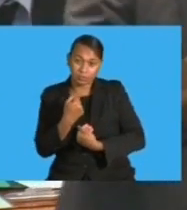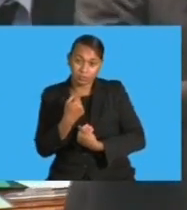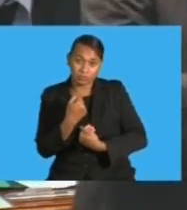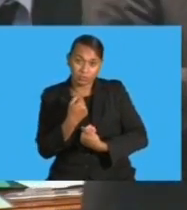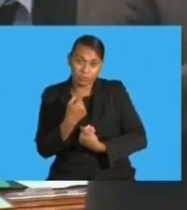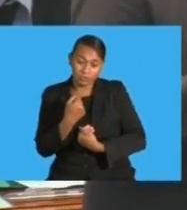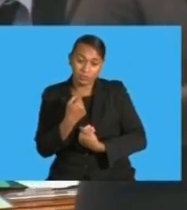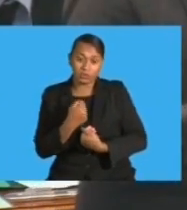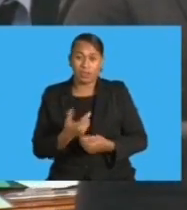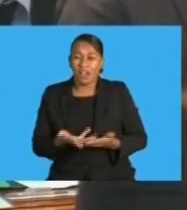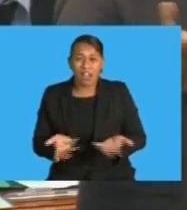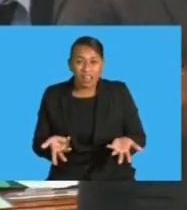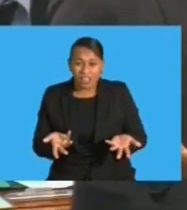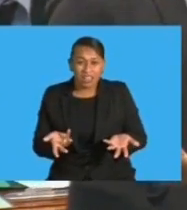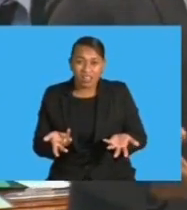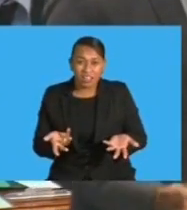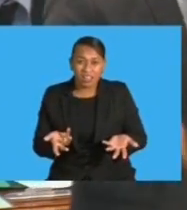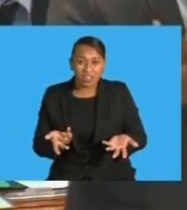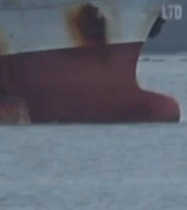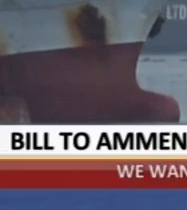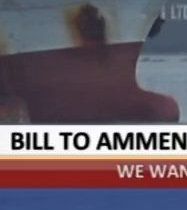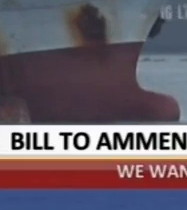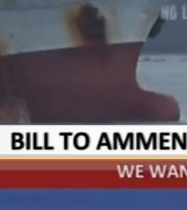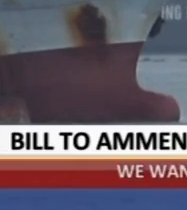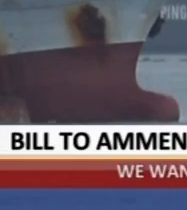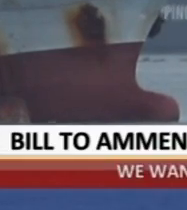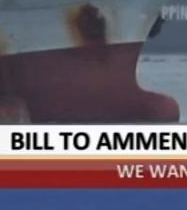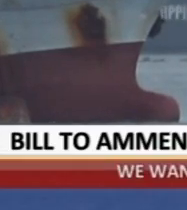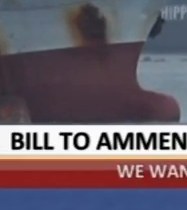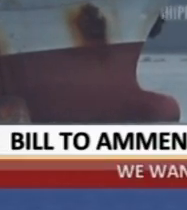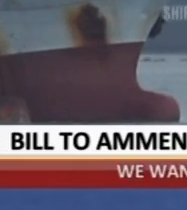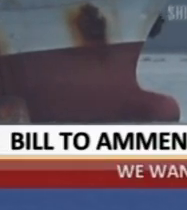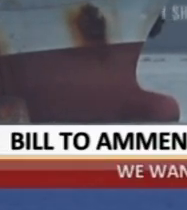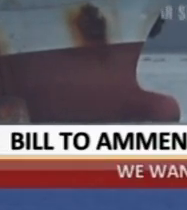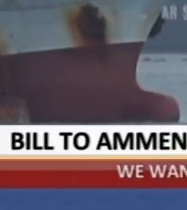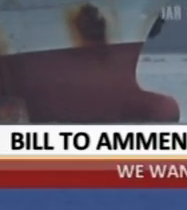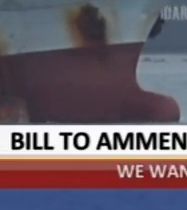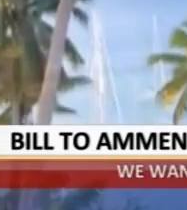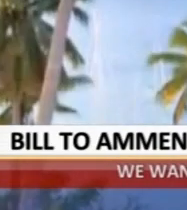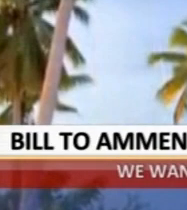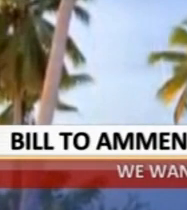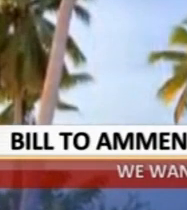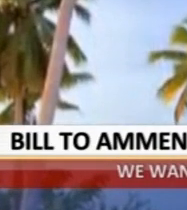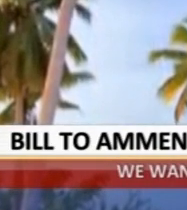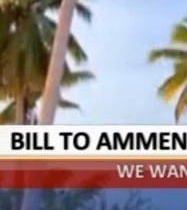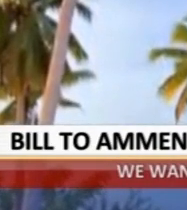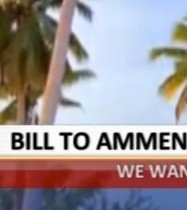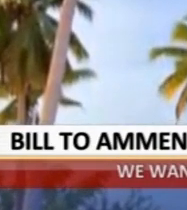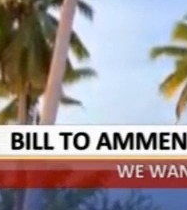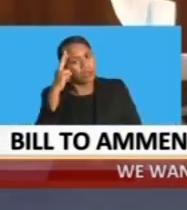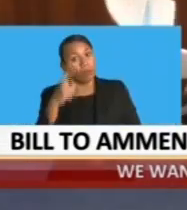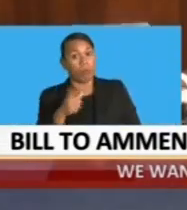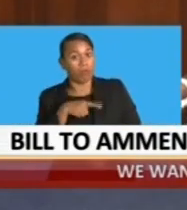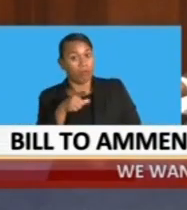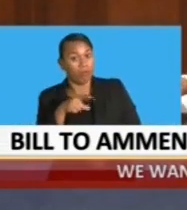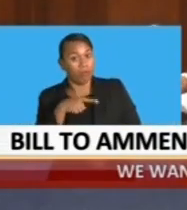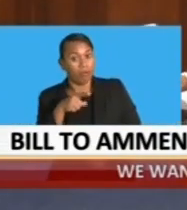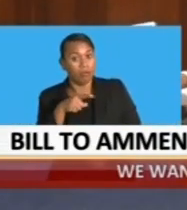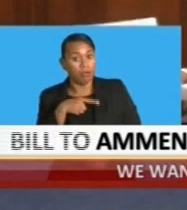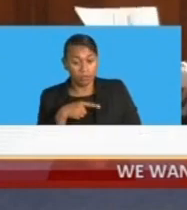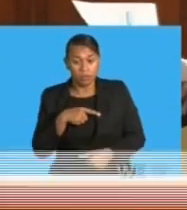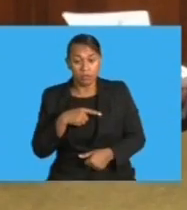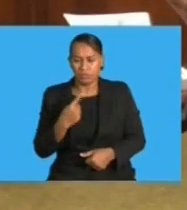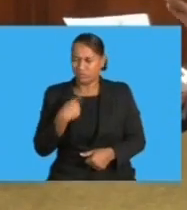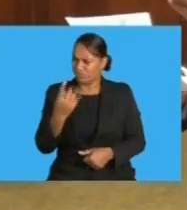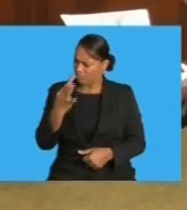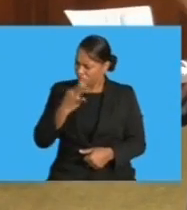problem, come up with solutions so we can have better ships? Opposition MP Nikono Waikula suggested that he prefers the 1 year period. Why did the fathers of